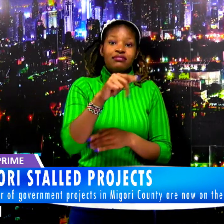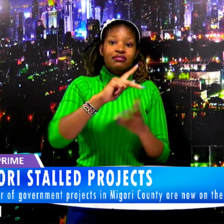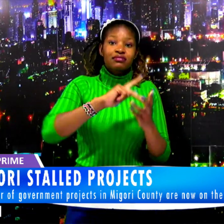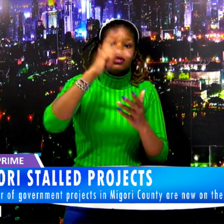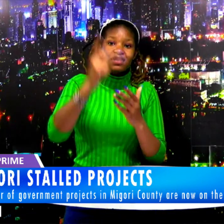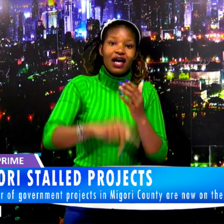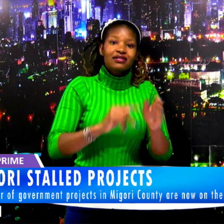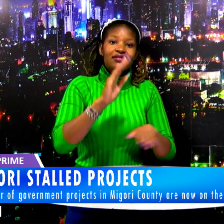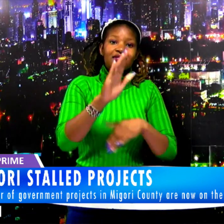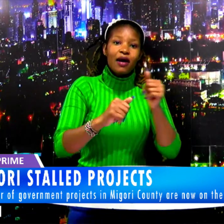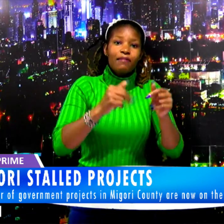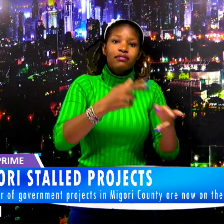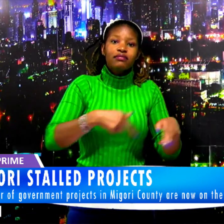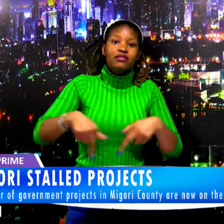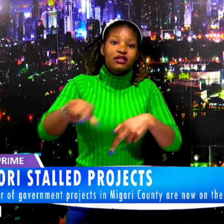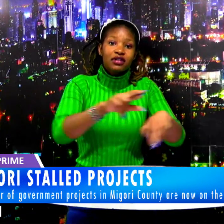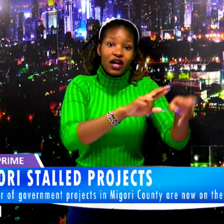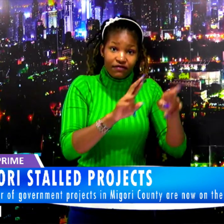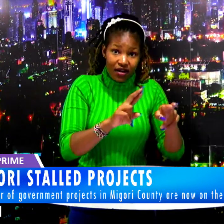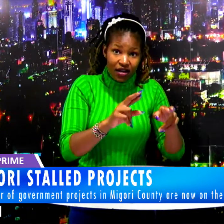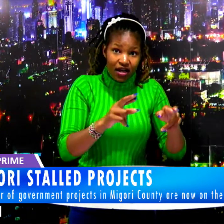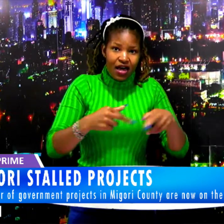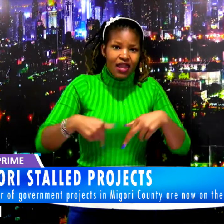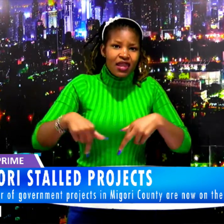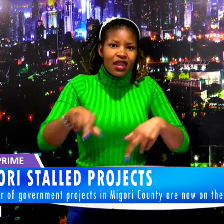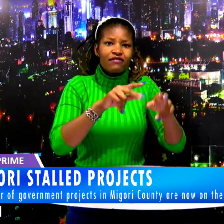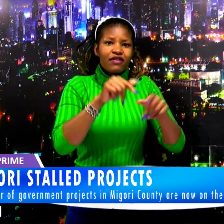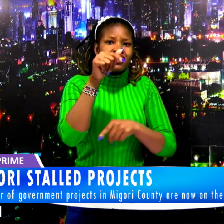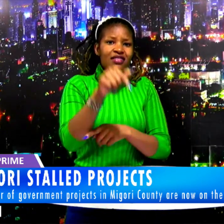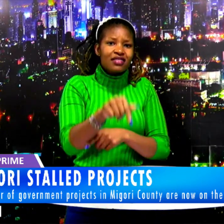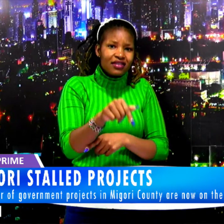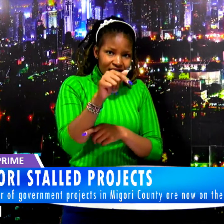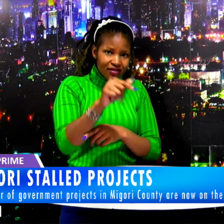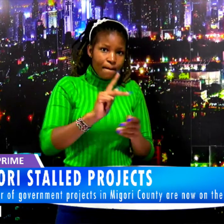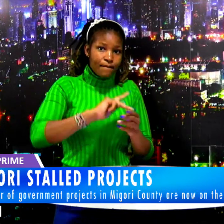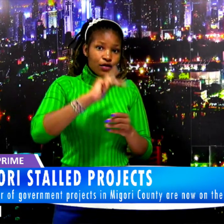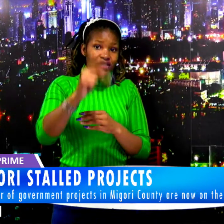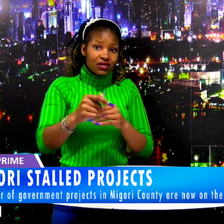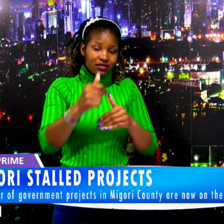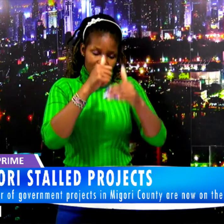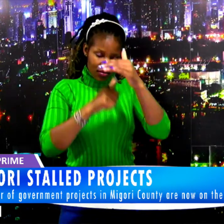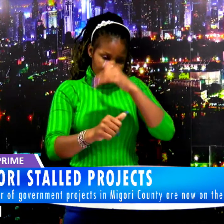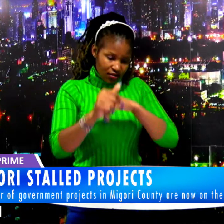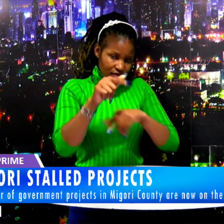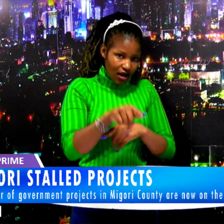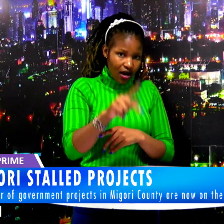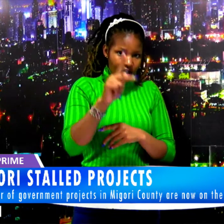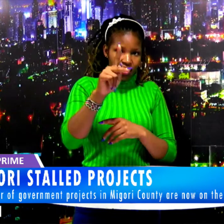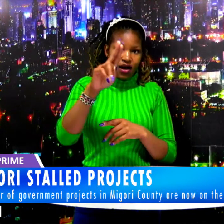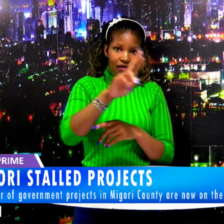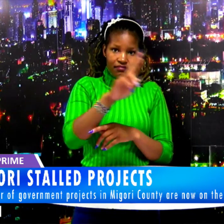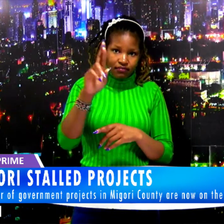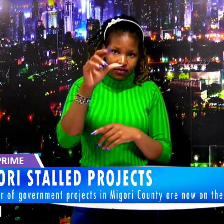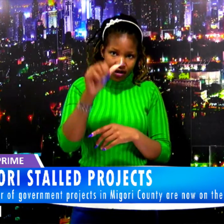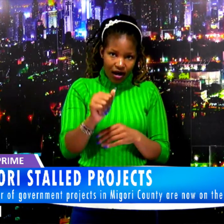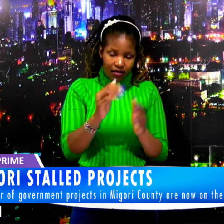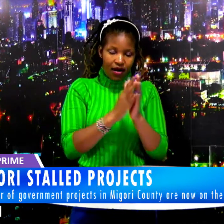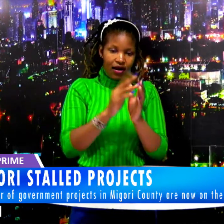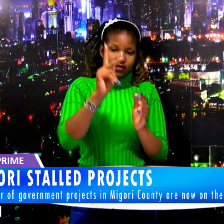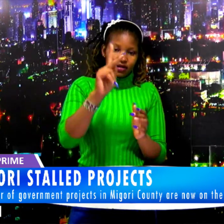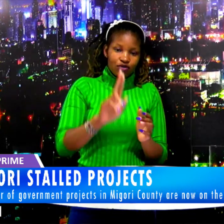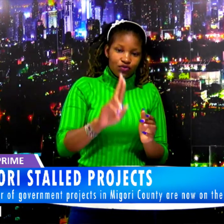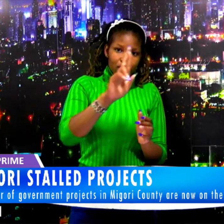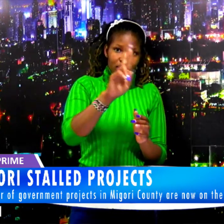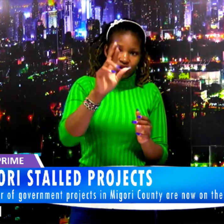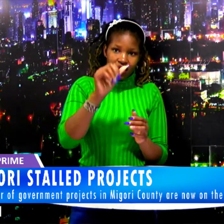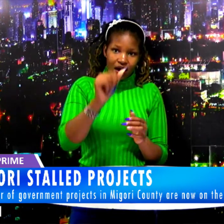the Lower Kuja Irrigation Project, stalled road projects under Kera,